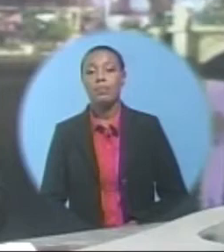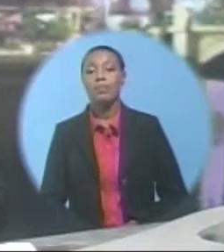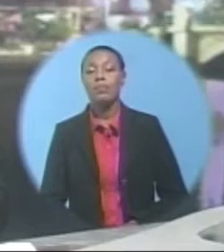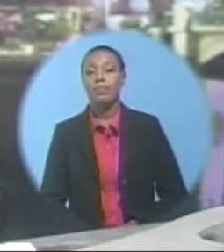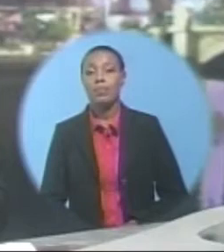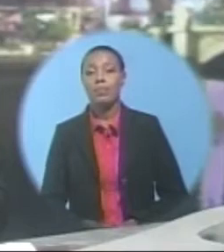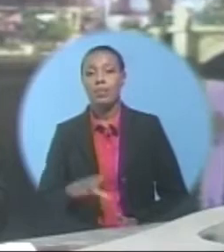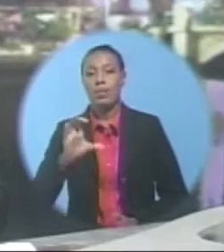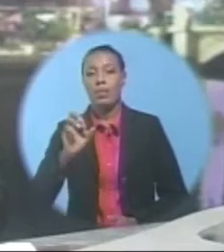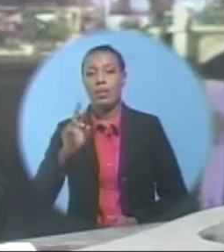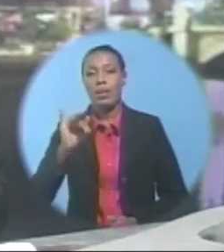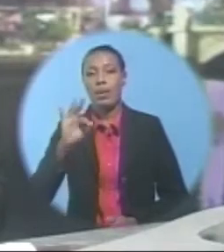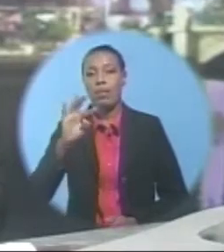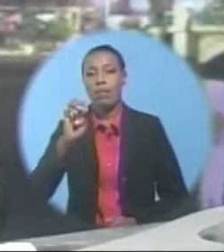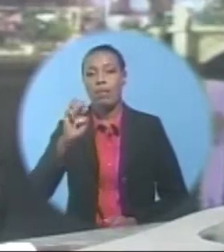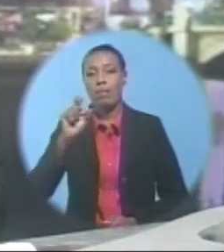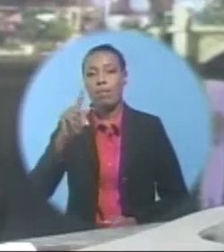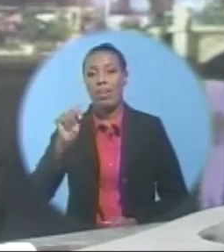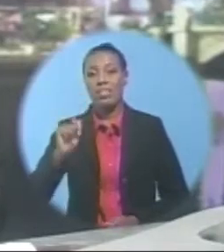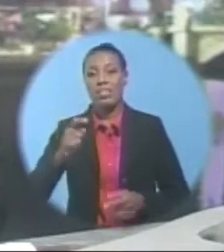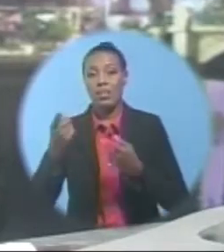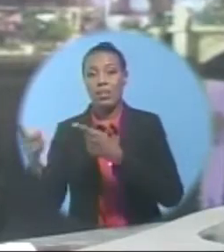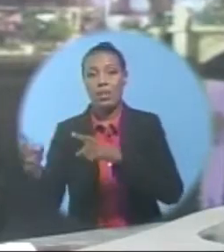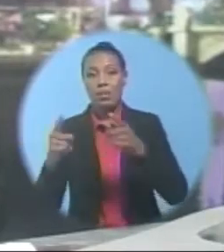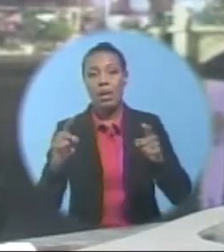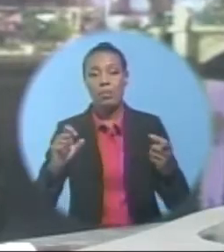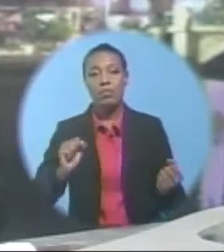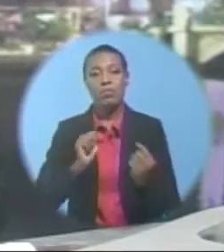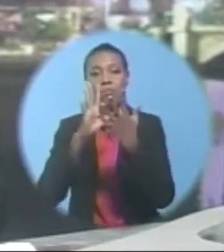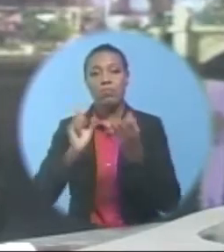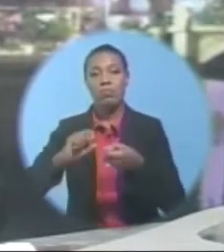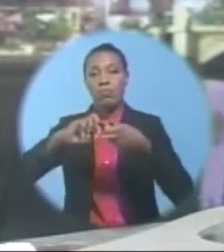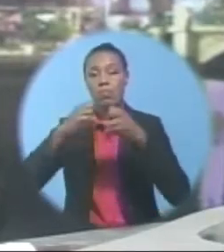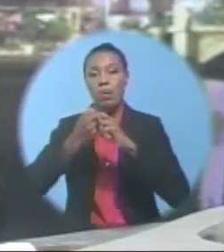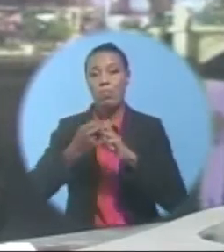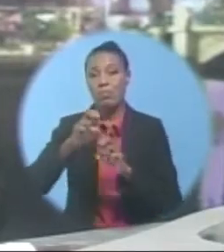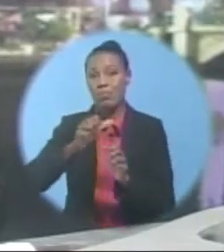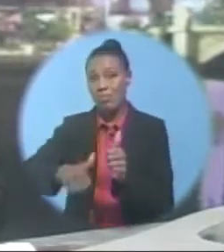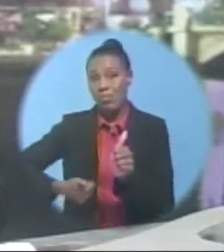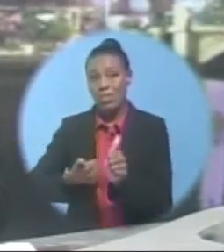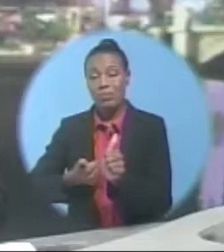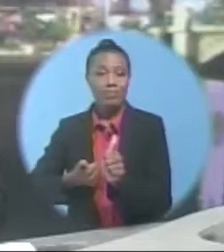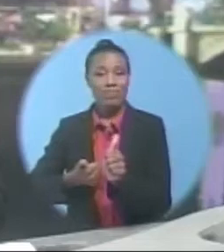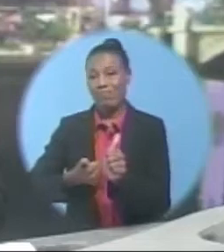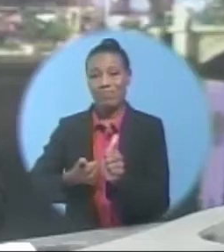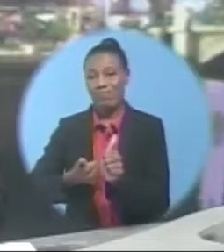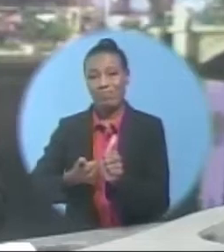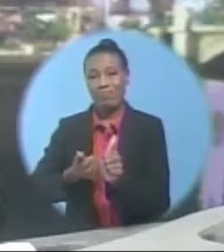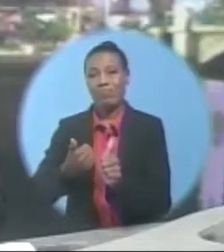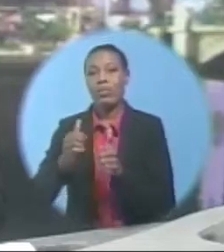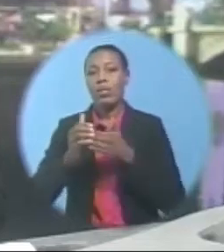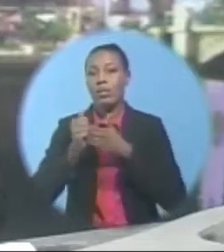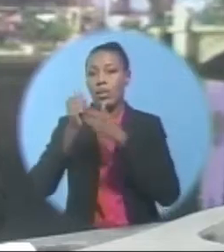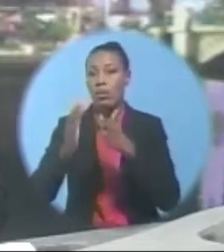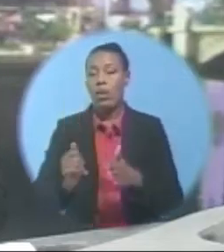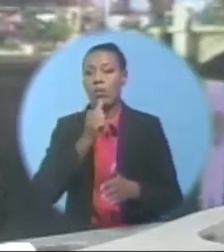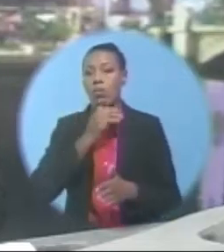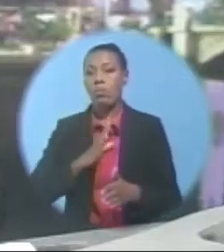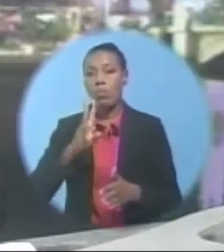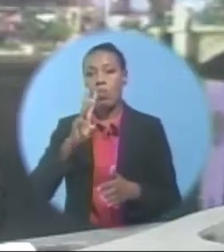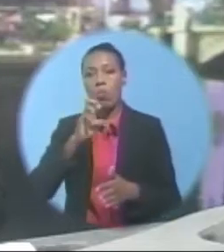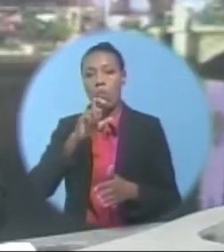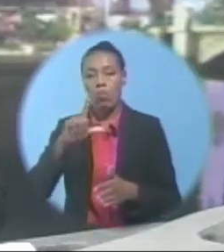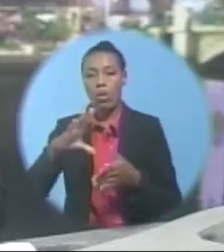Many of the clashes with CARICOM Festa events could not have been avoided. Festival director Andrea Wells